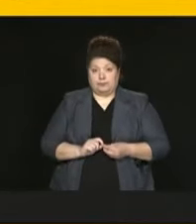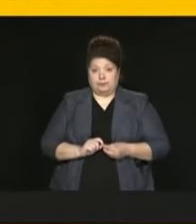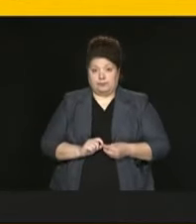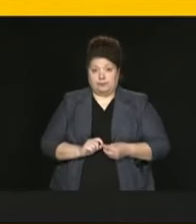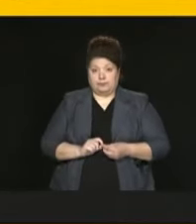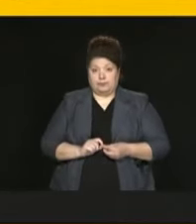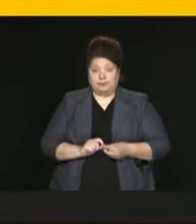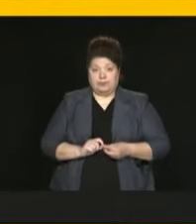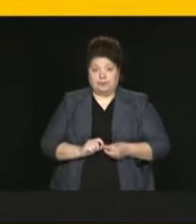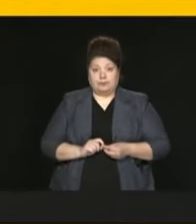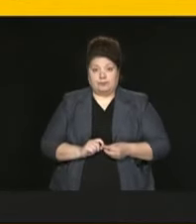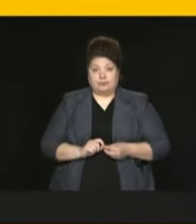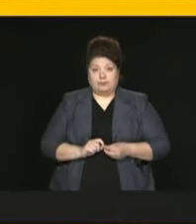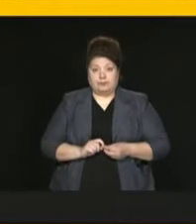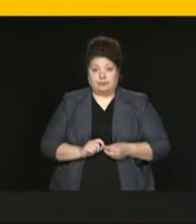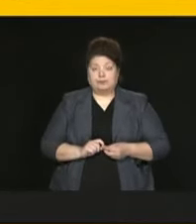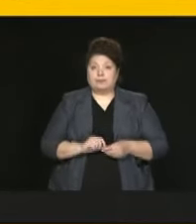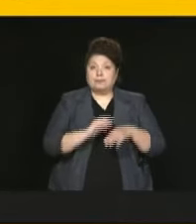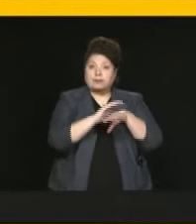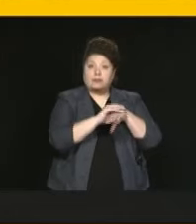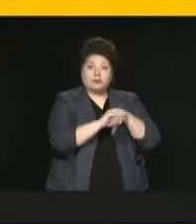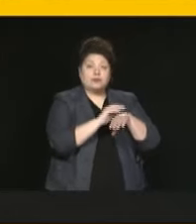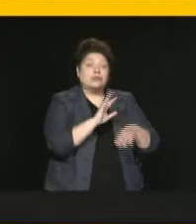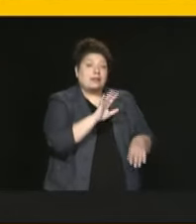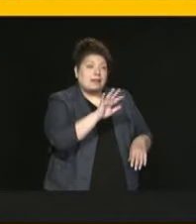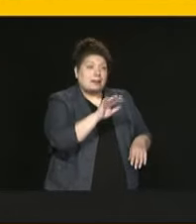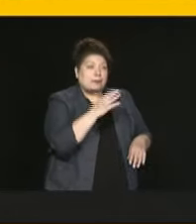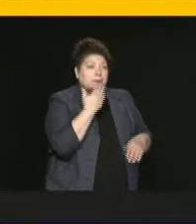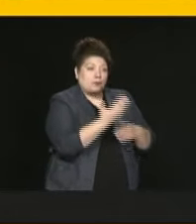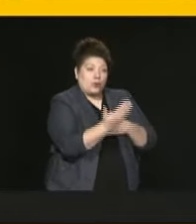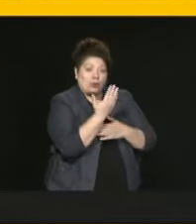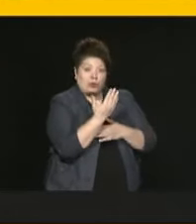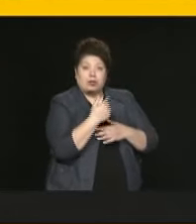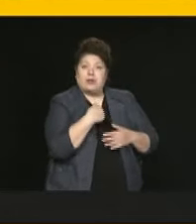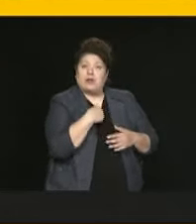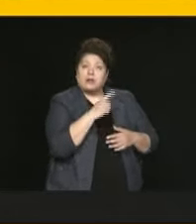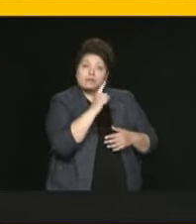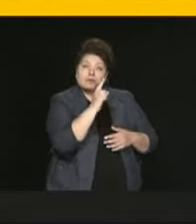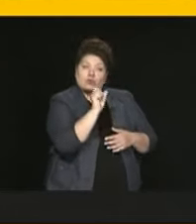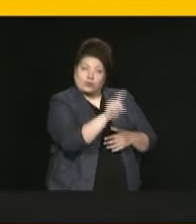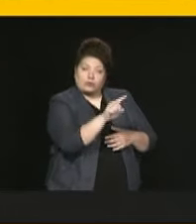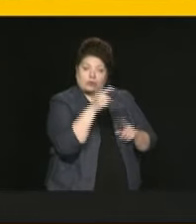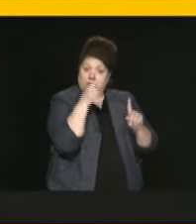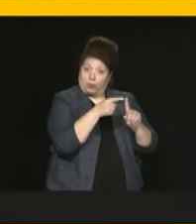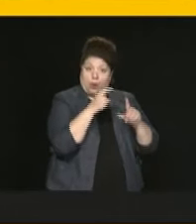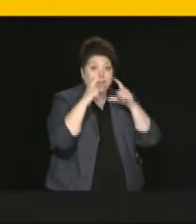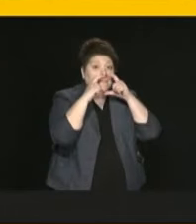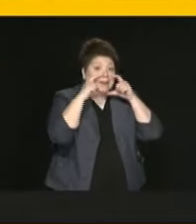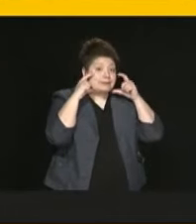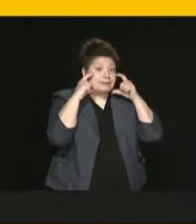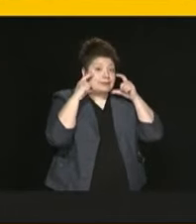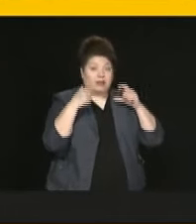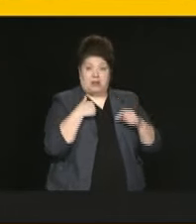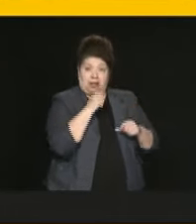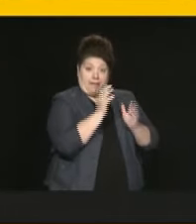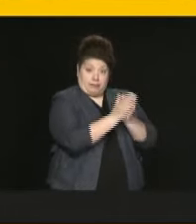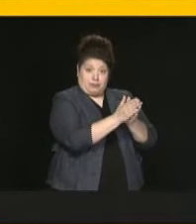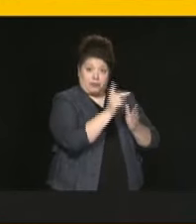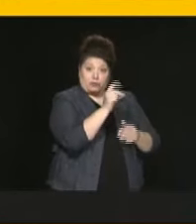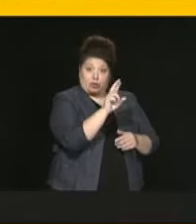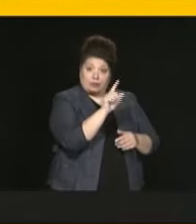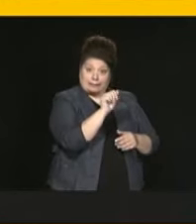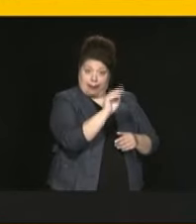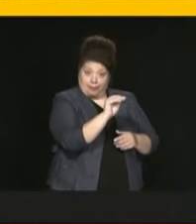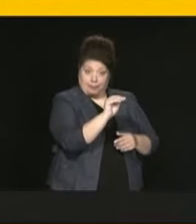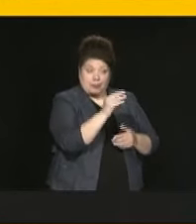Yes, good morning. I have a question about masks. I'll pose it to Dr. Tam, but perhaps Minister Miller, you could also weigh